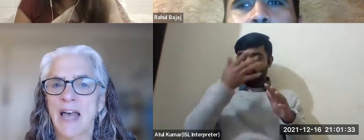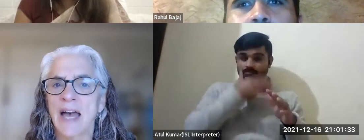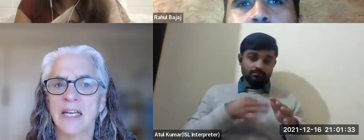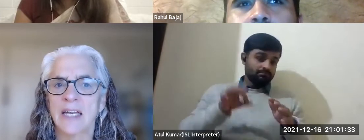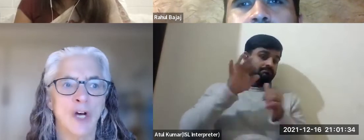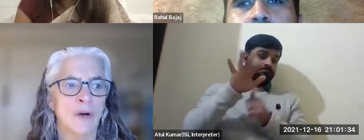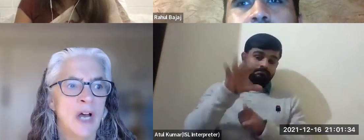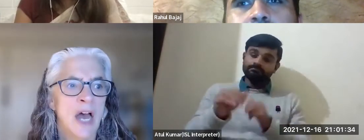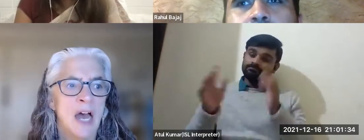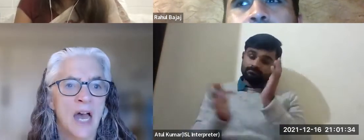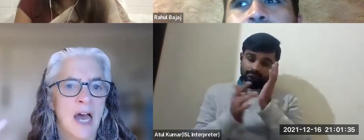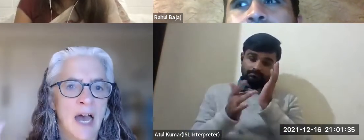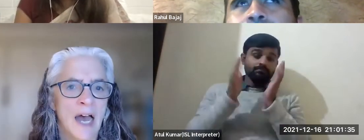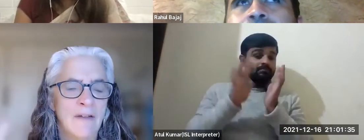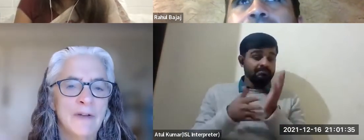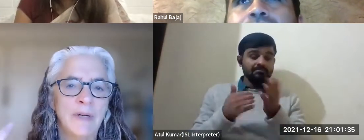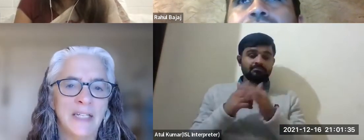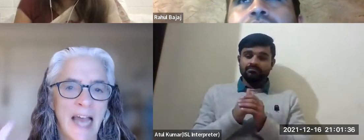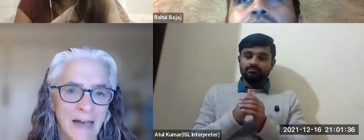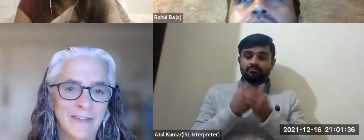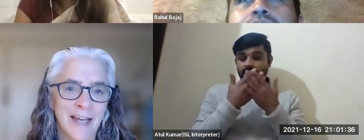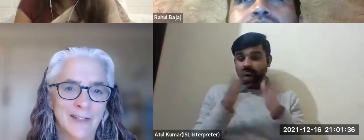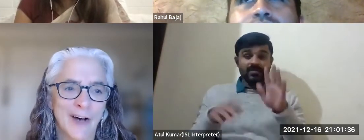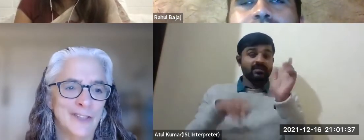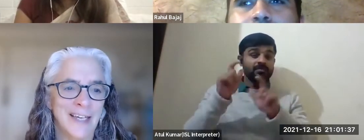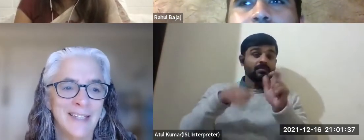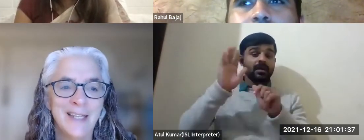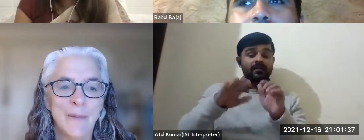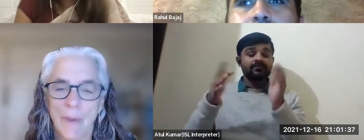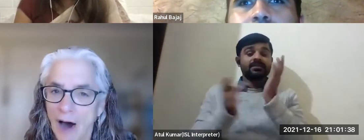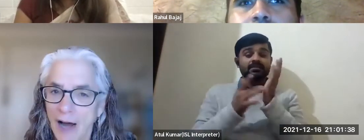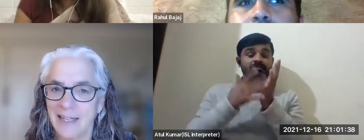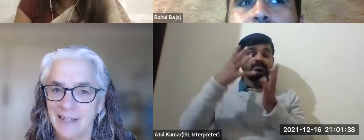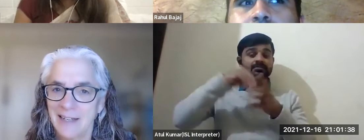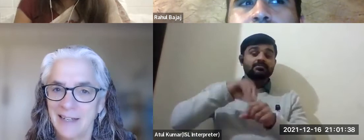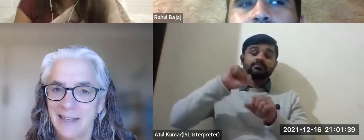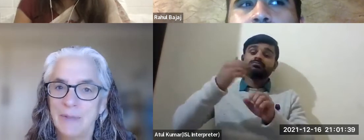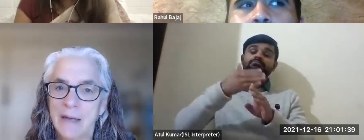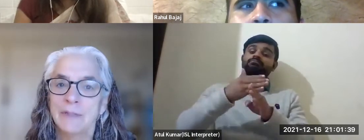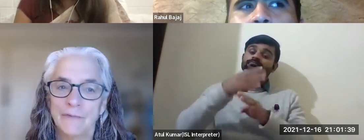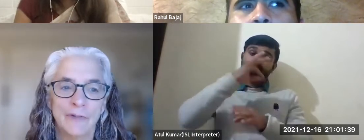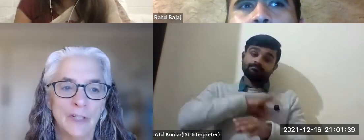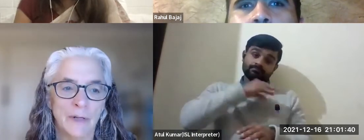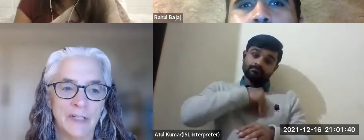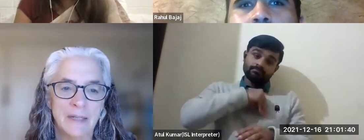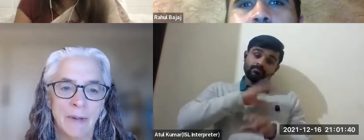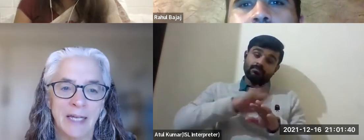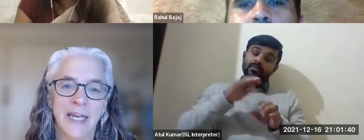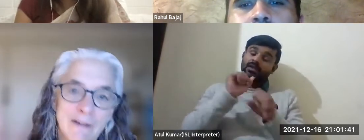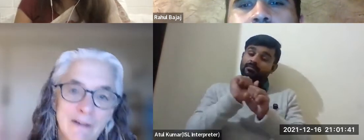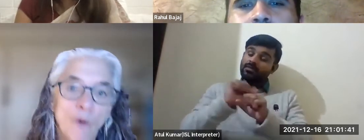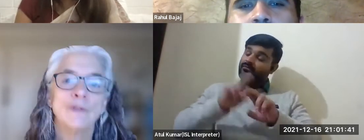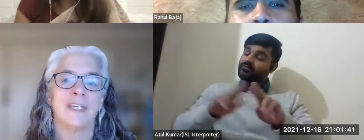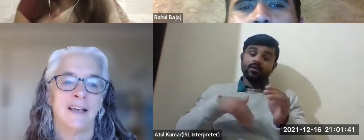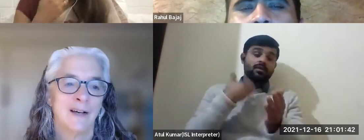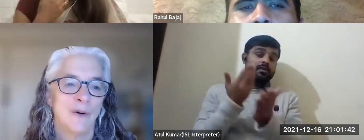accessible tech. You know, everybody has the technology in their pocket to be able to fully participate,